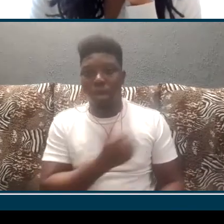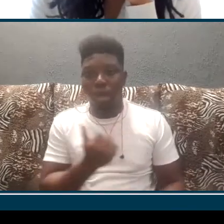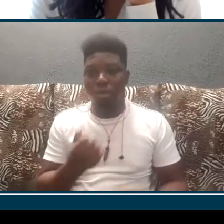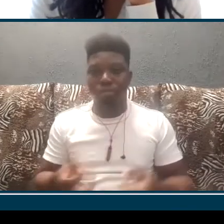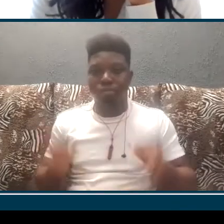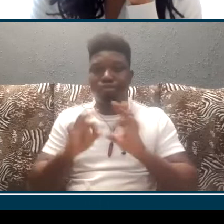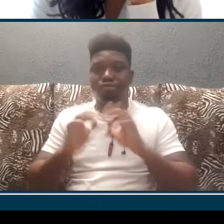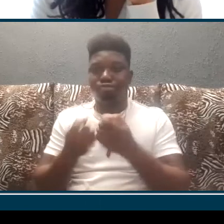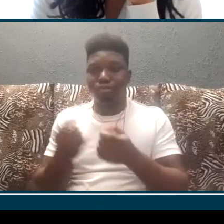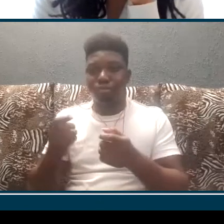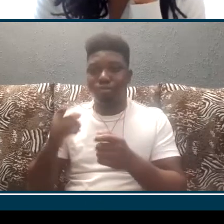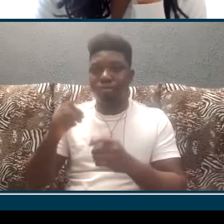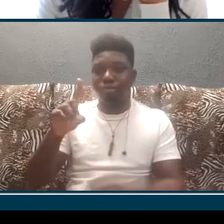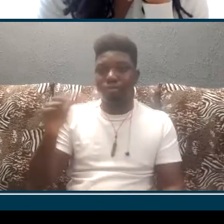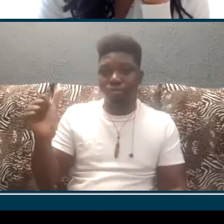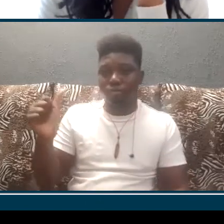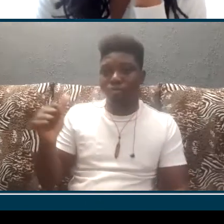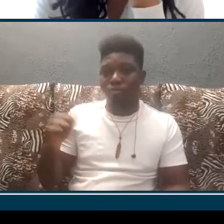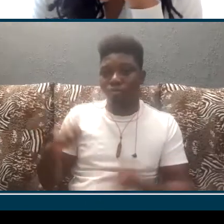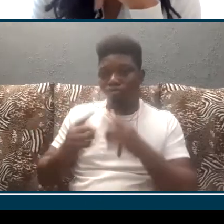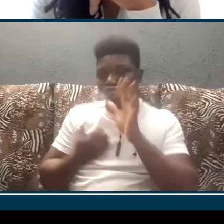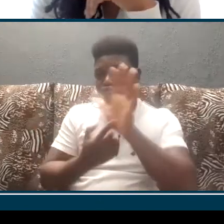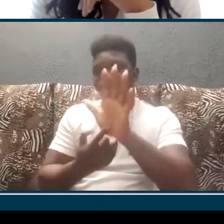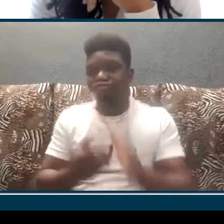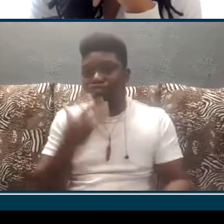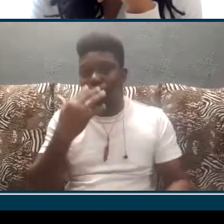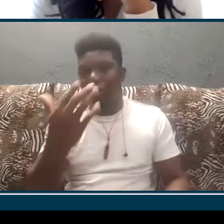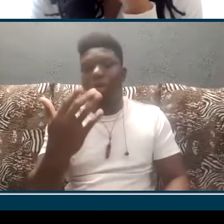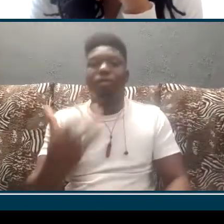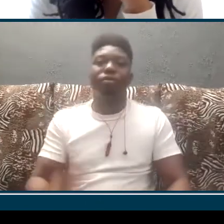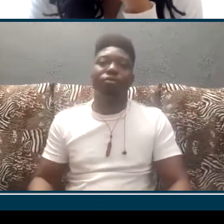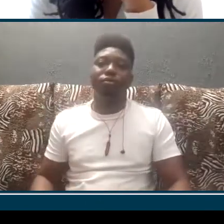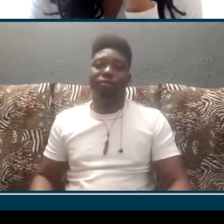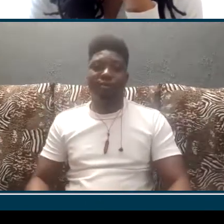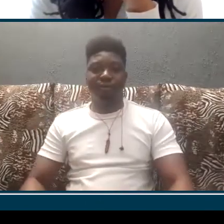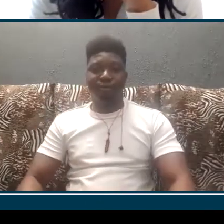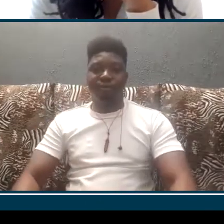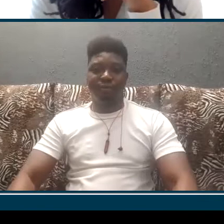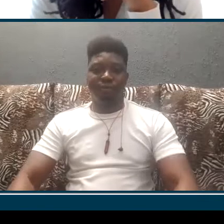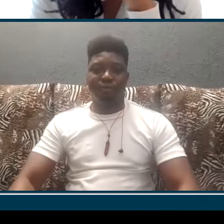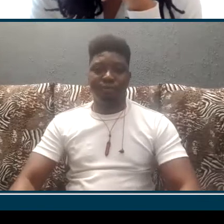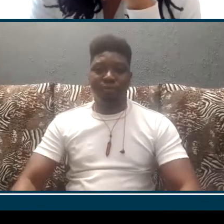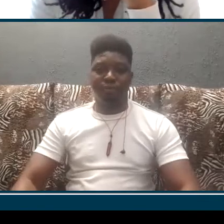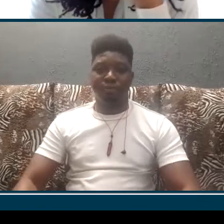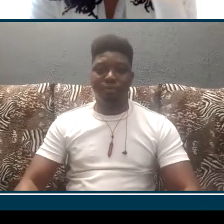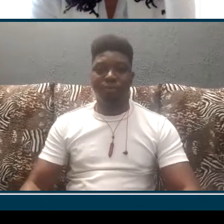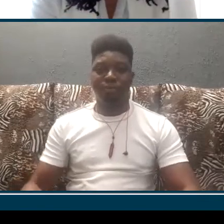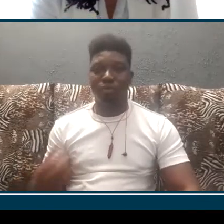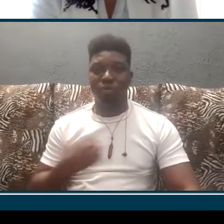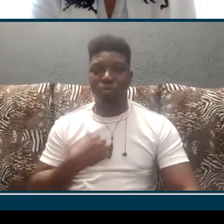show. Yeah. Thank you so much. There's, you know, we are often talking